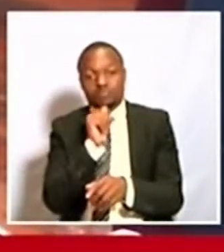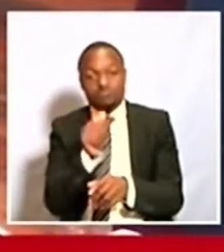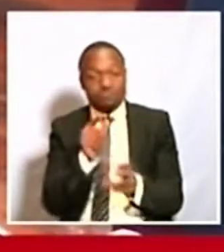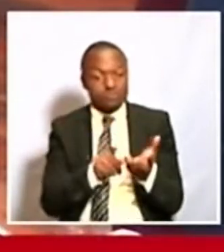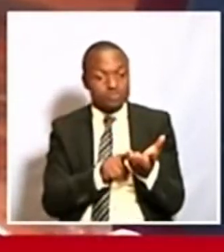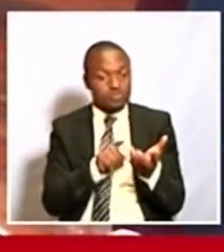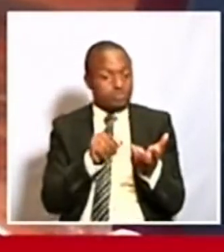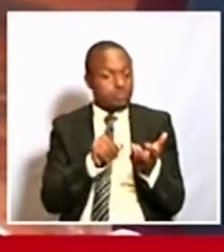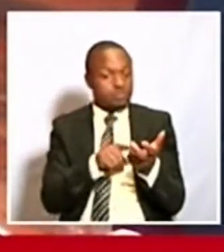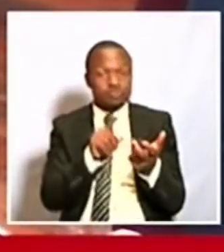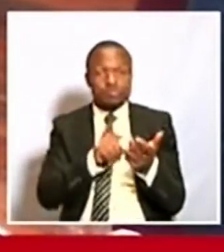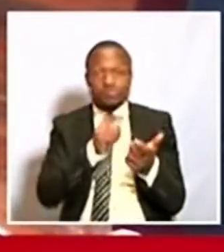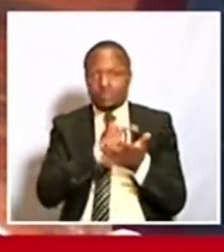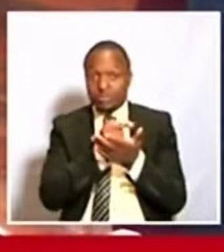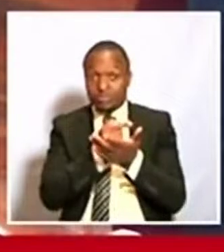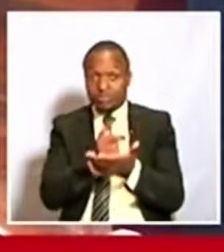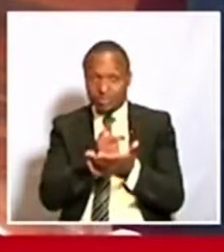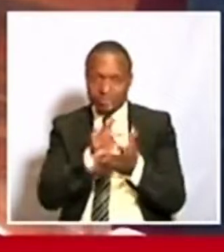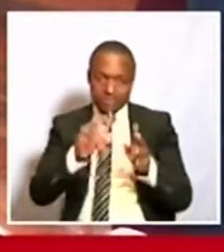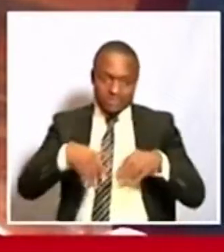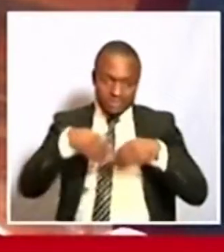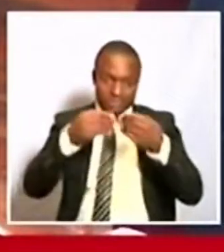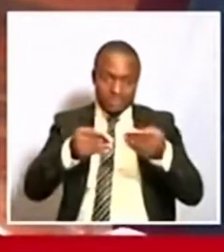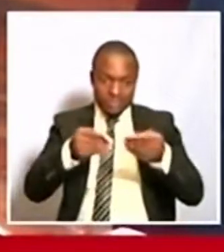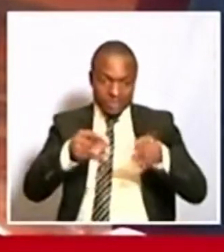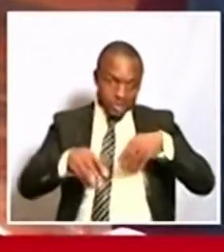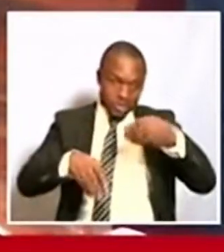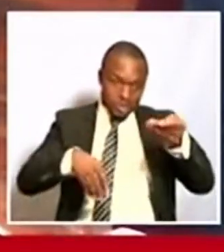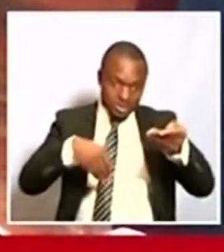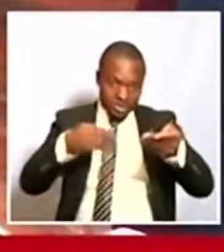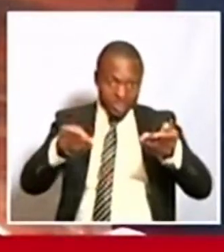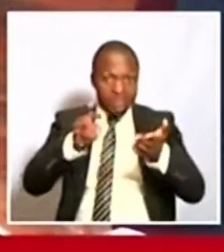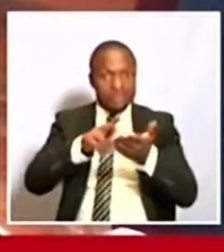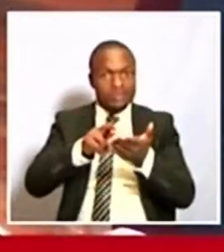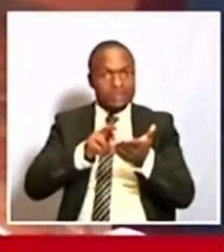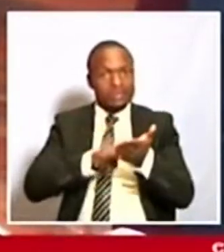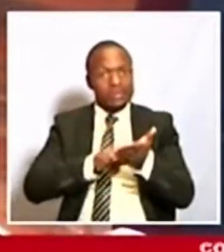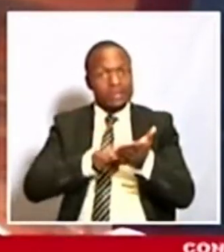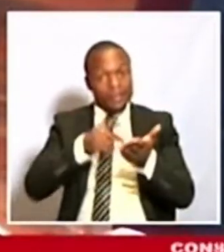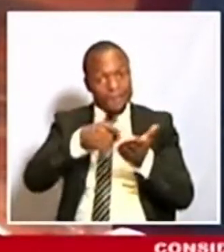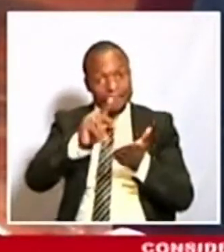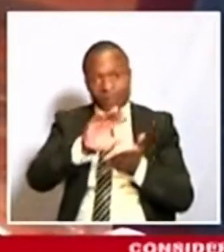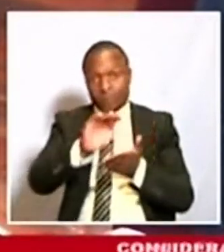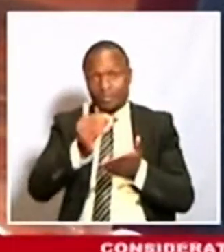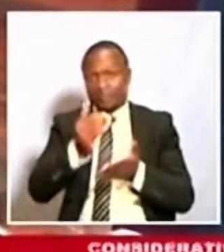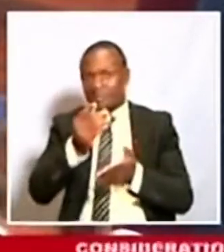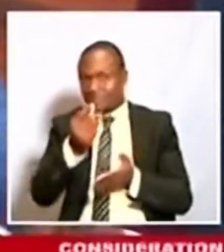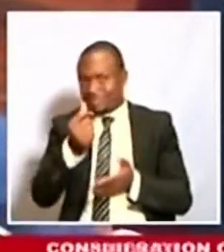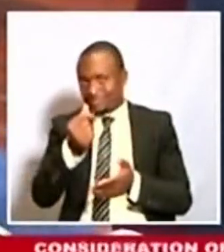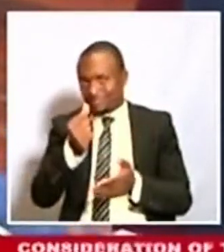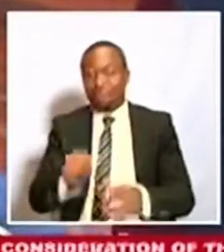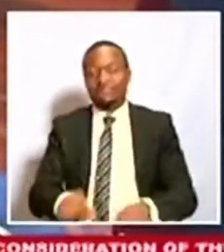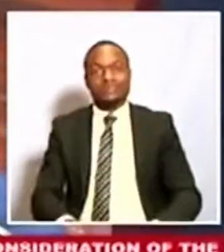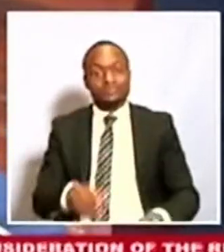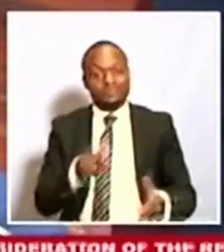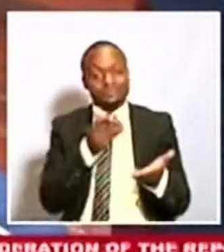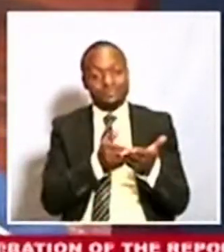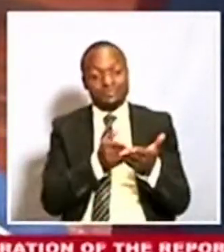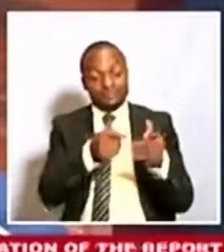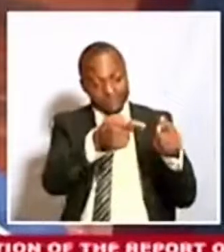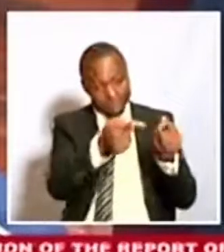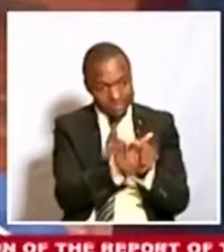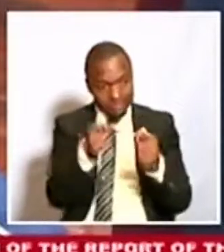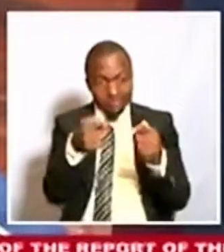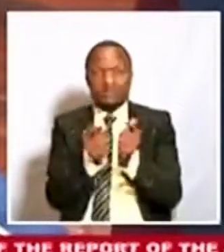for the grant to produce expenditure records for the projects or pay back the funds. And these groups have